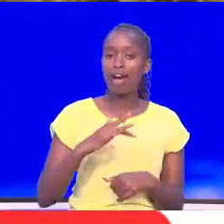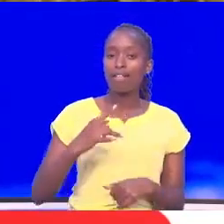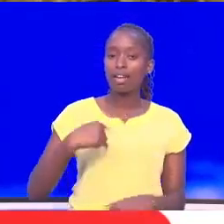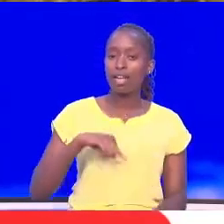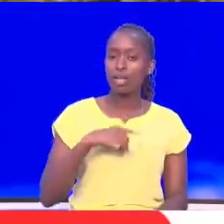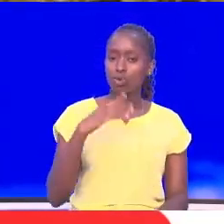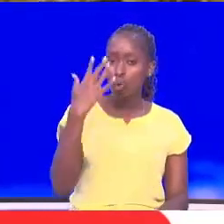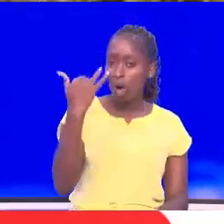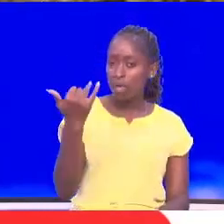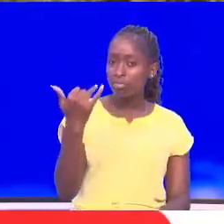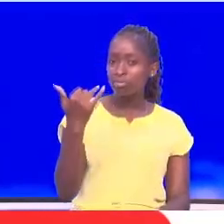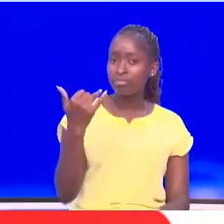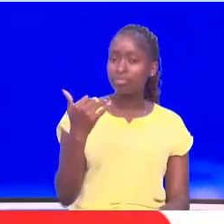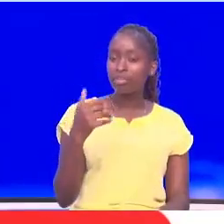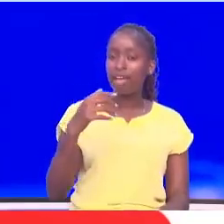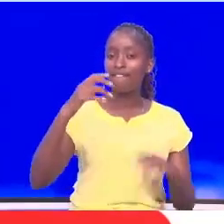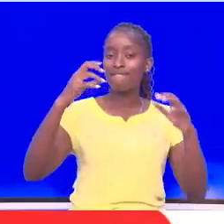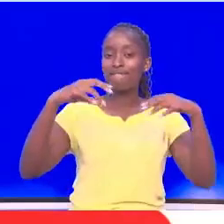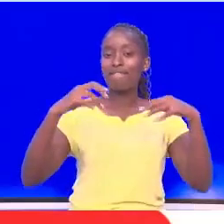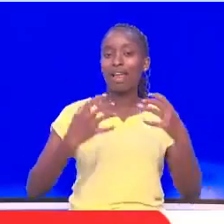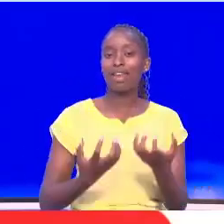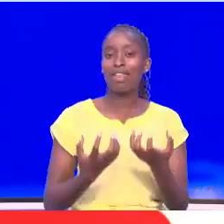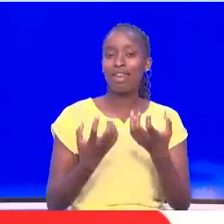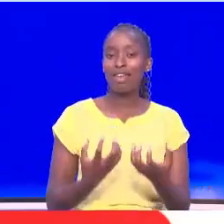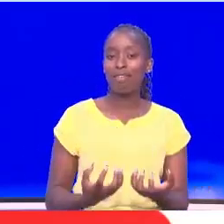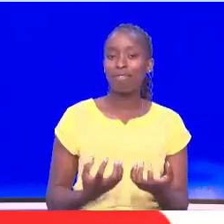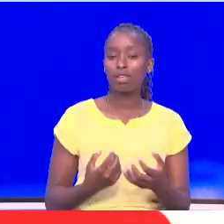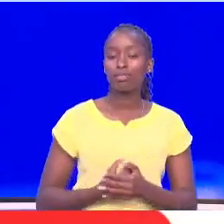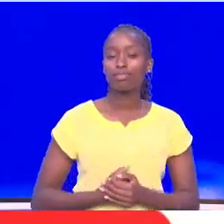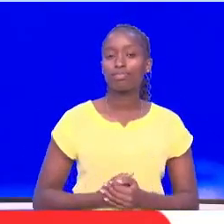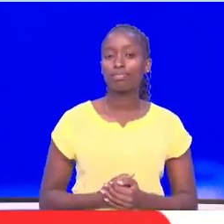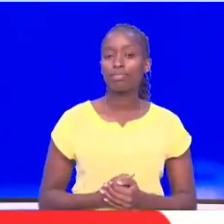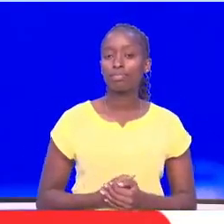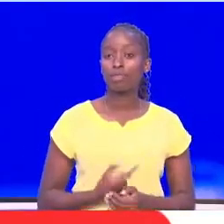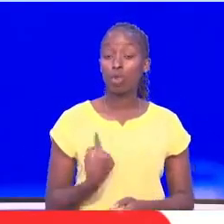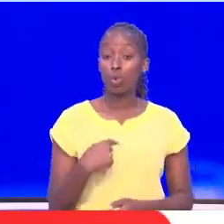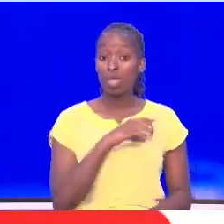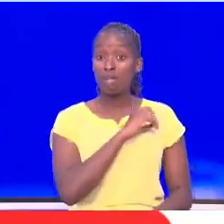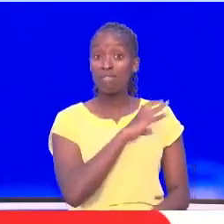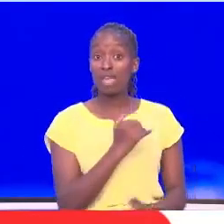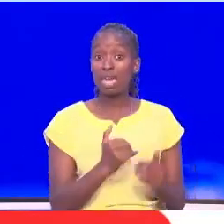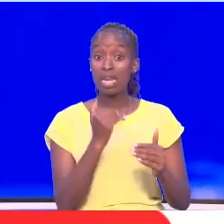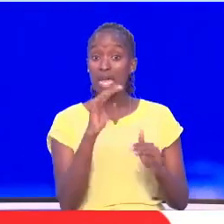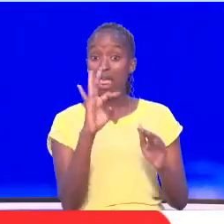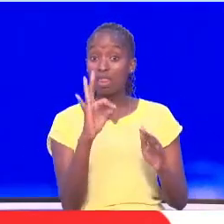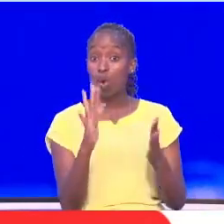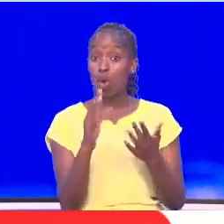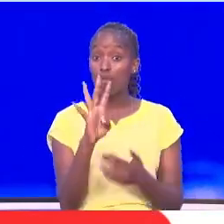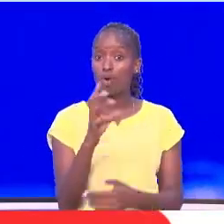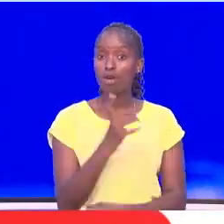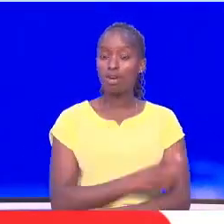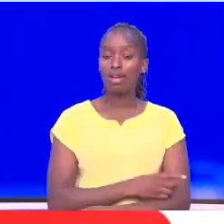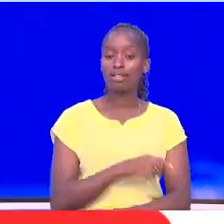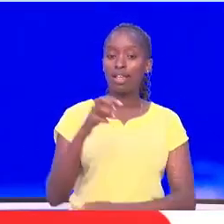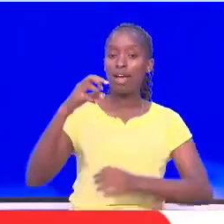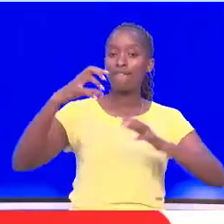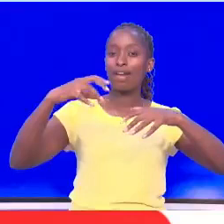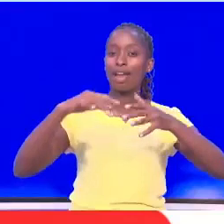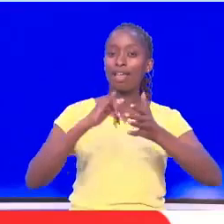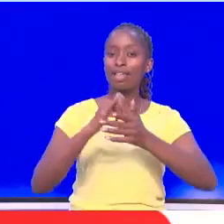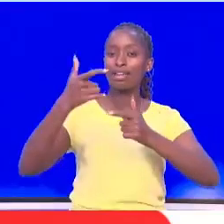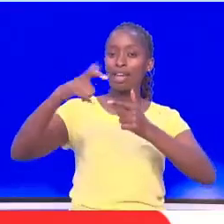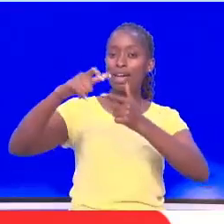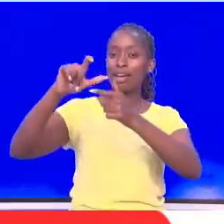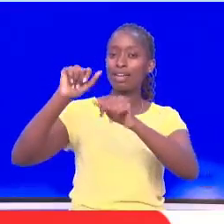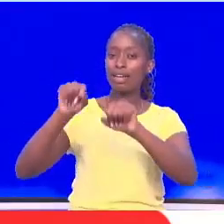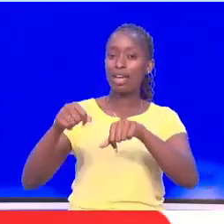because of this flood. We fear in the coming 3-4 days, this flood may increase. So